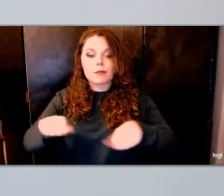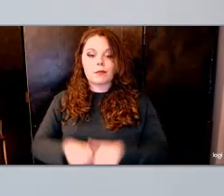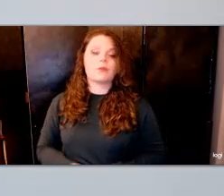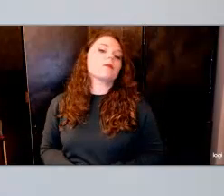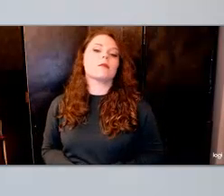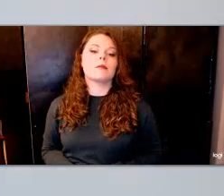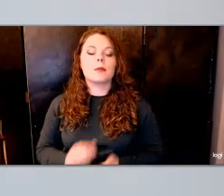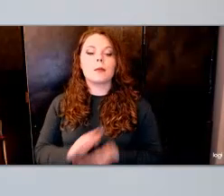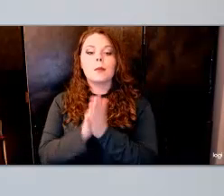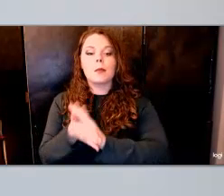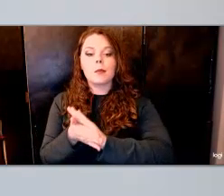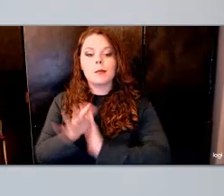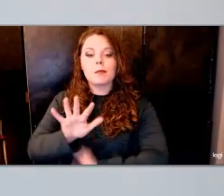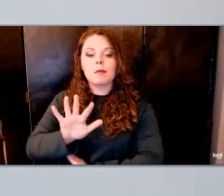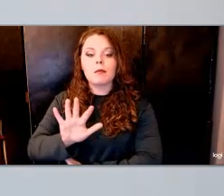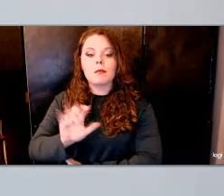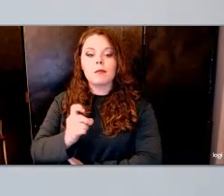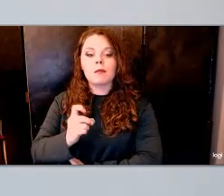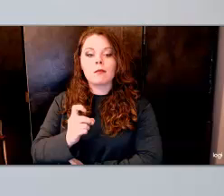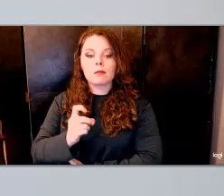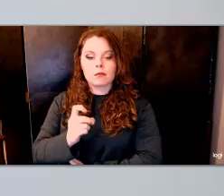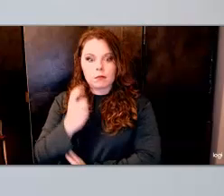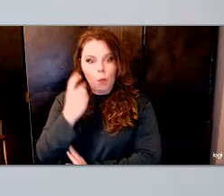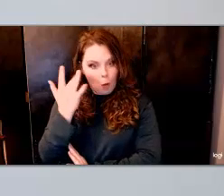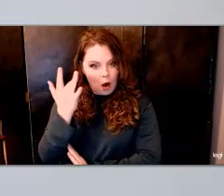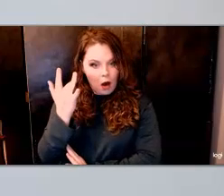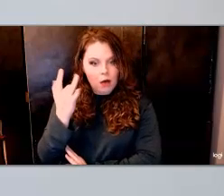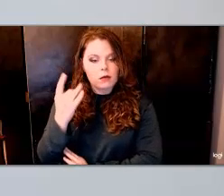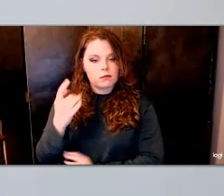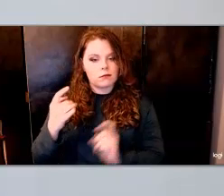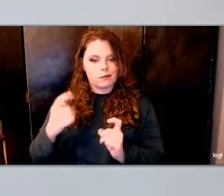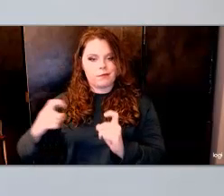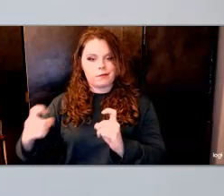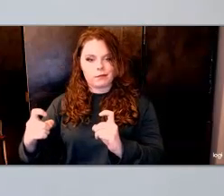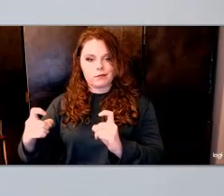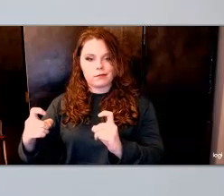to make 5x, because they both have an x.